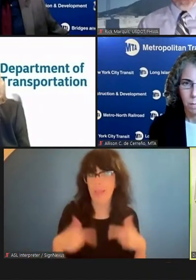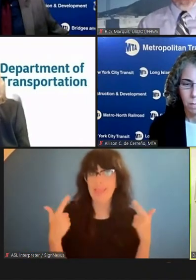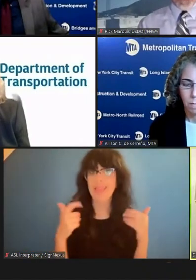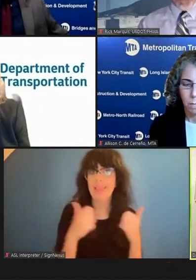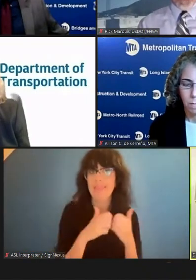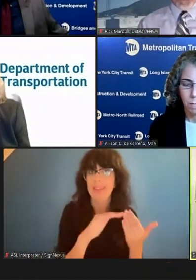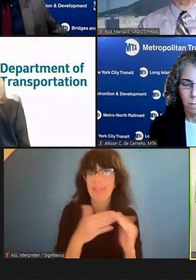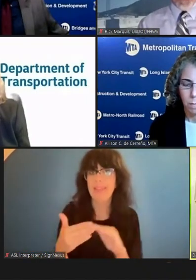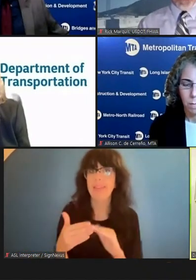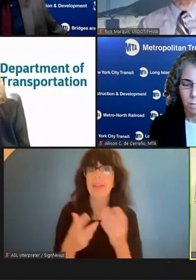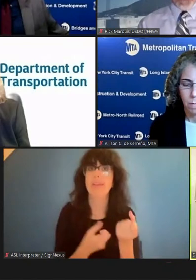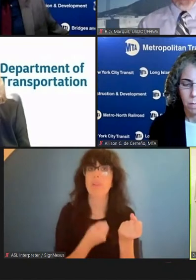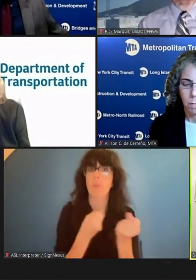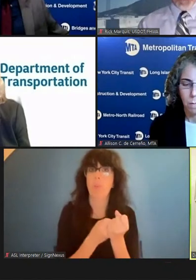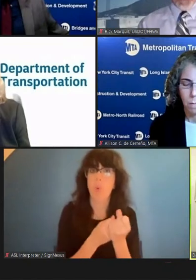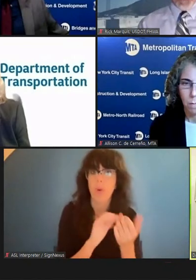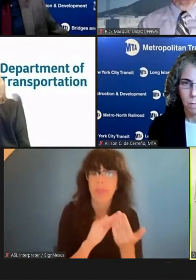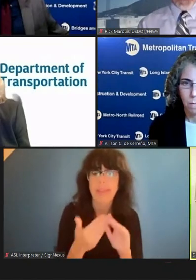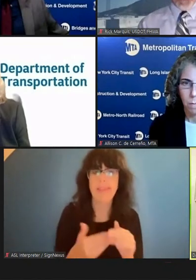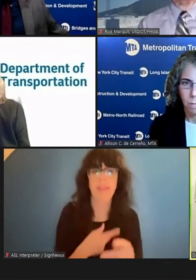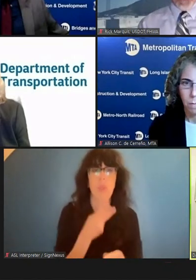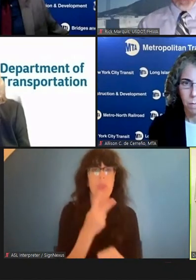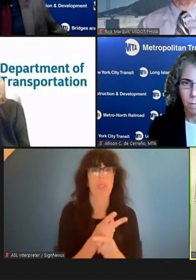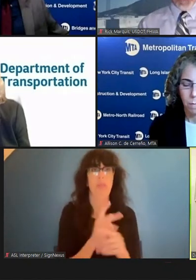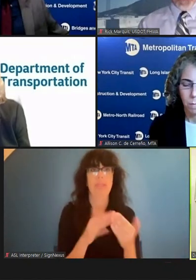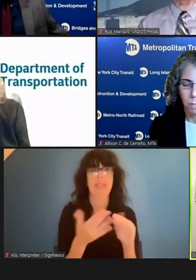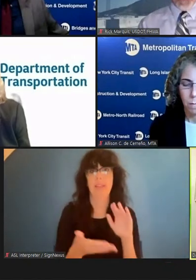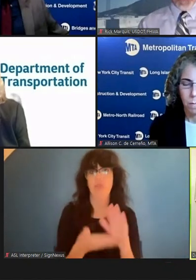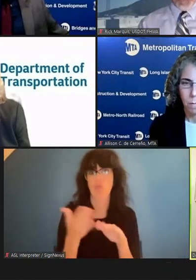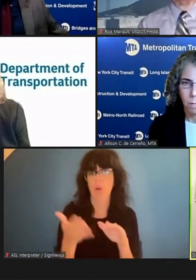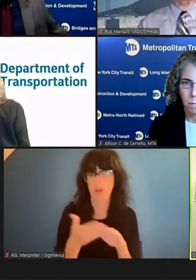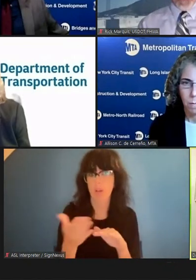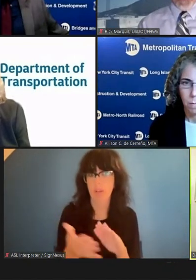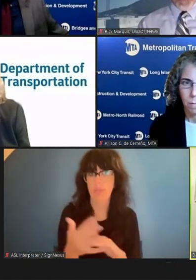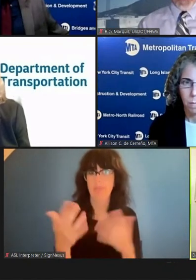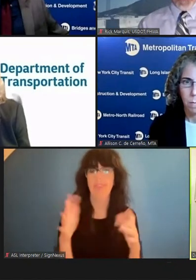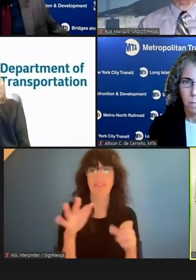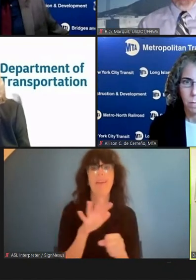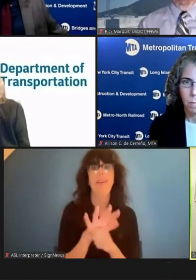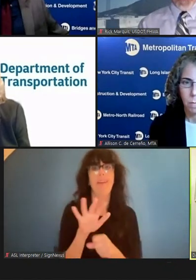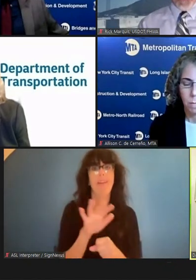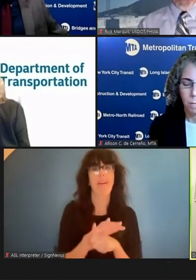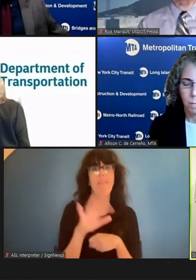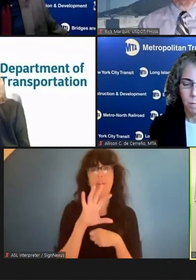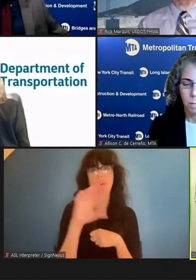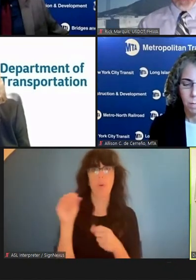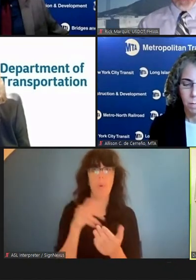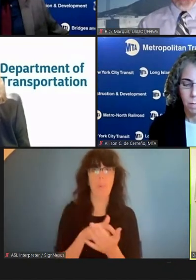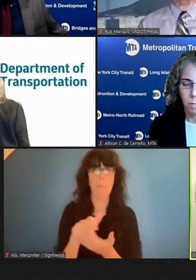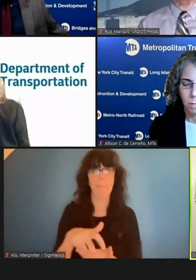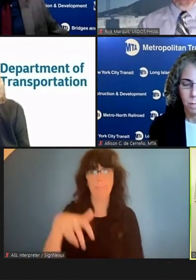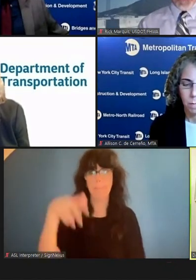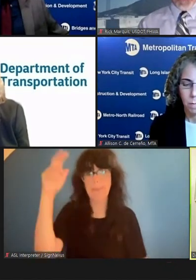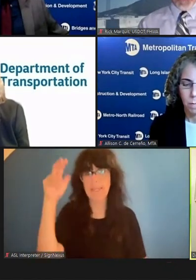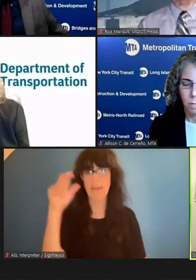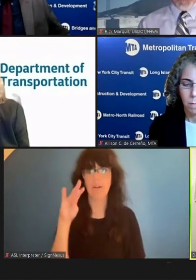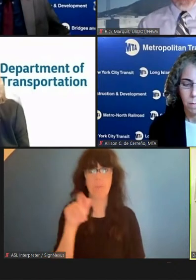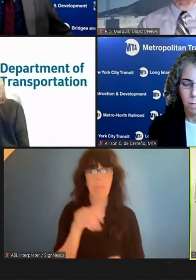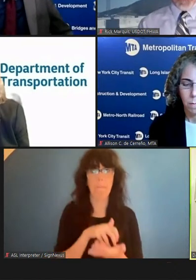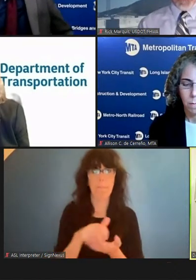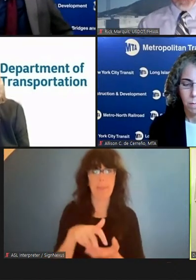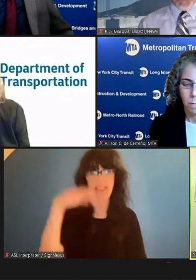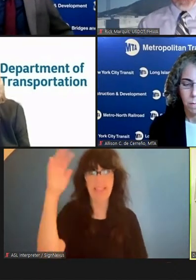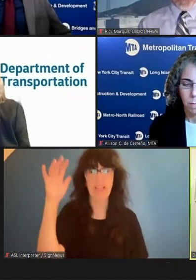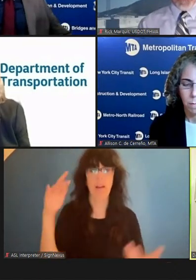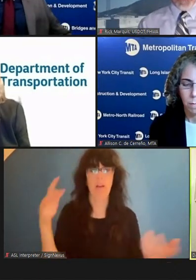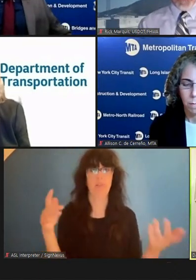support the city and keep this city running there are enough corporations and millionaires and billionaires to go around in new york city